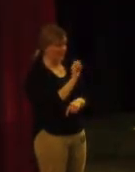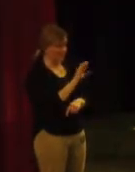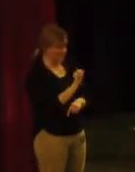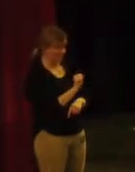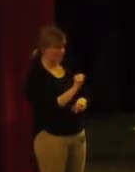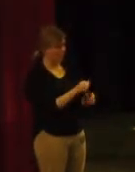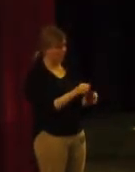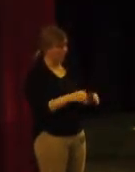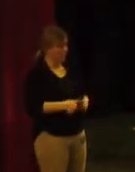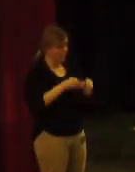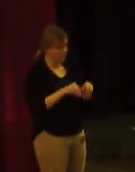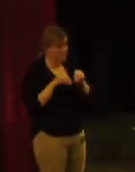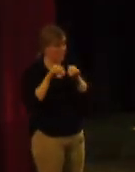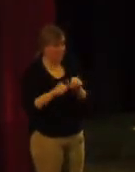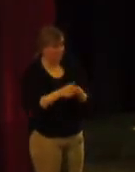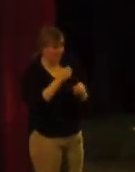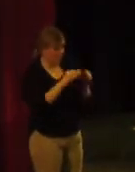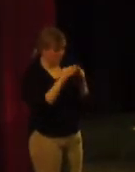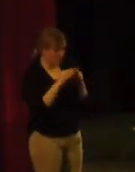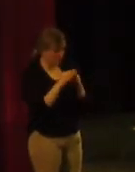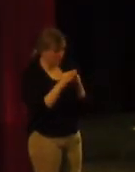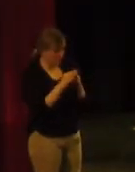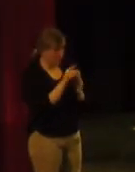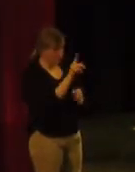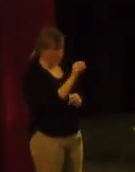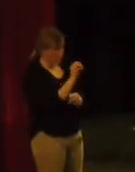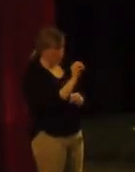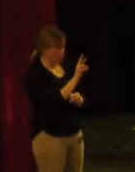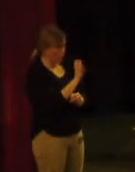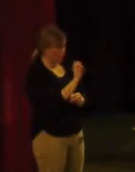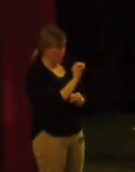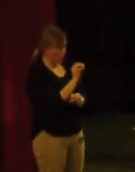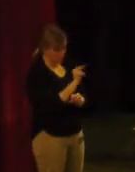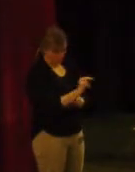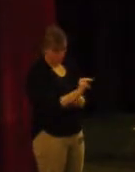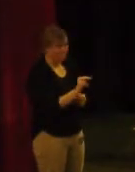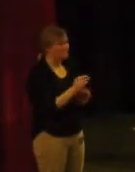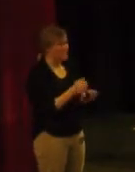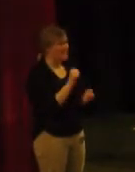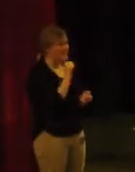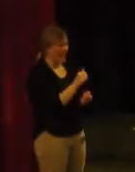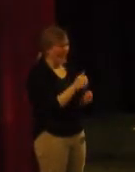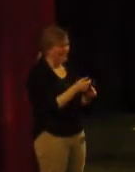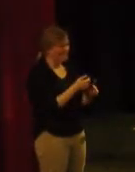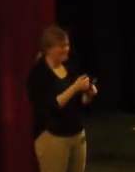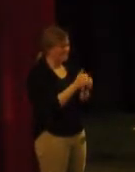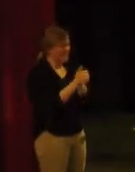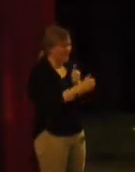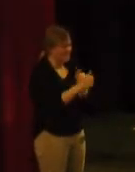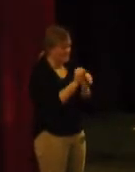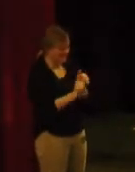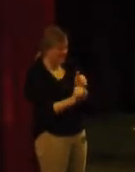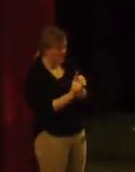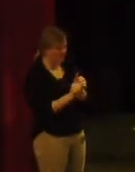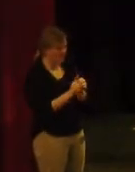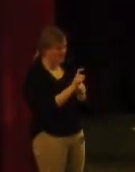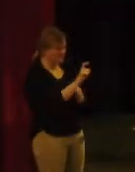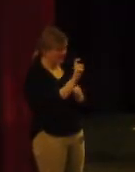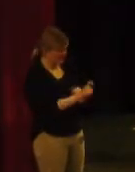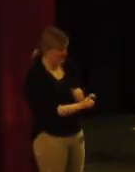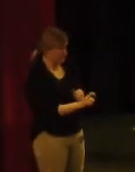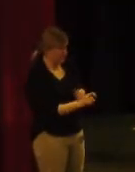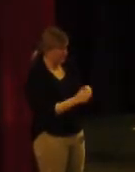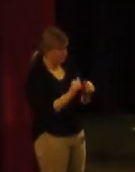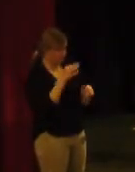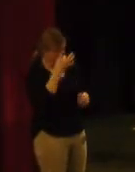Torreon. Now, Torreon in Mexico is not far from South Texas. One of the things that happened in this